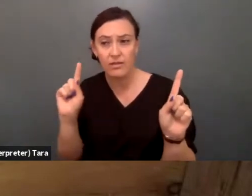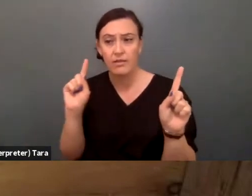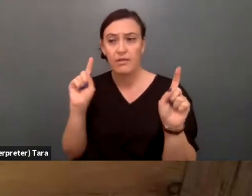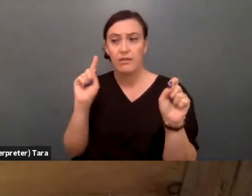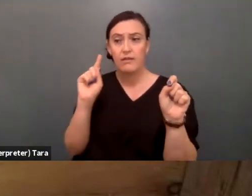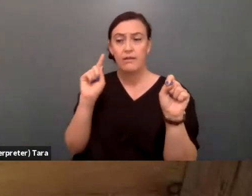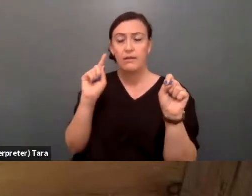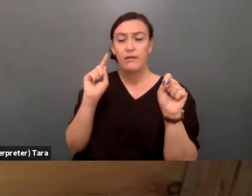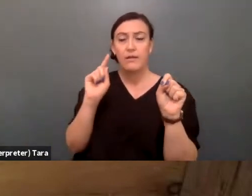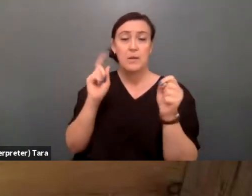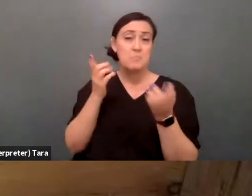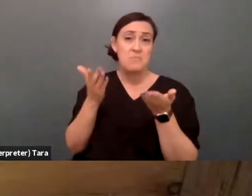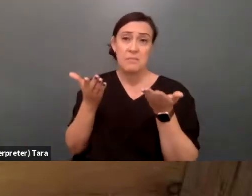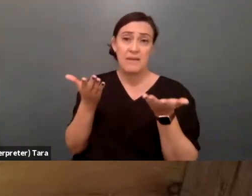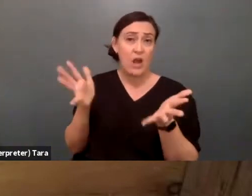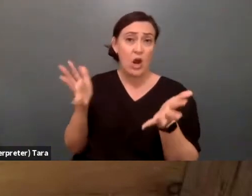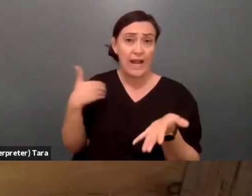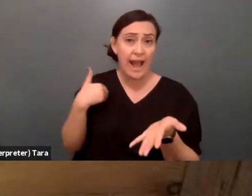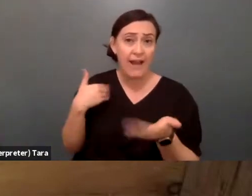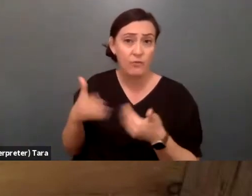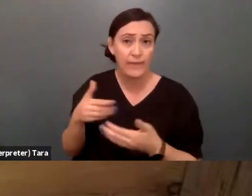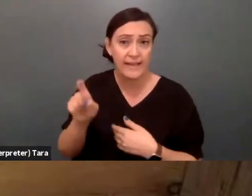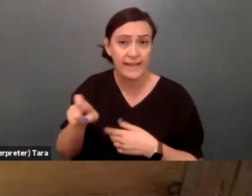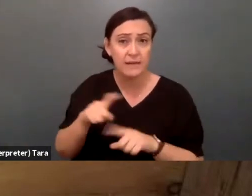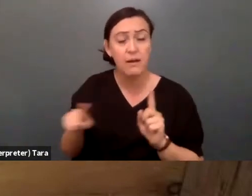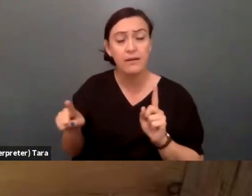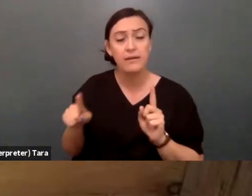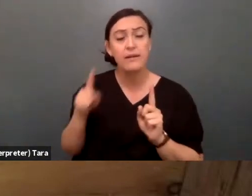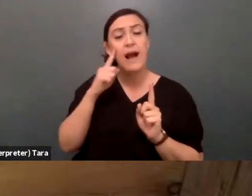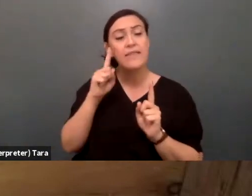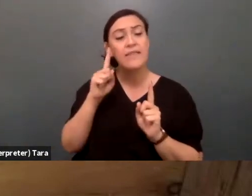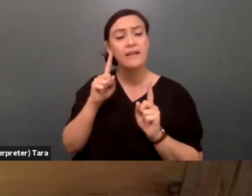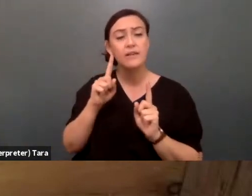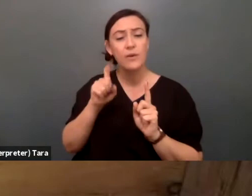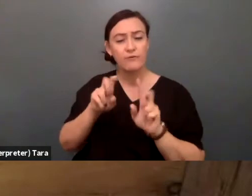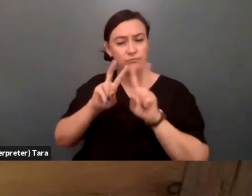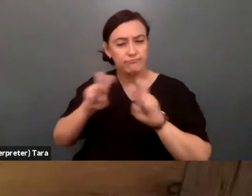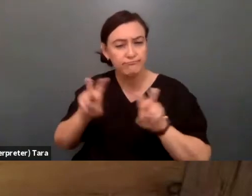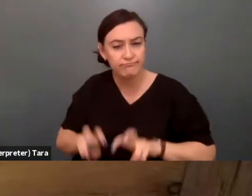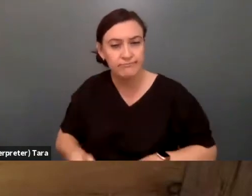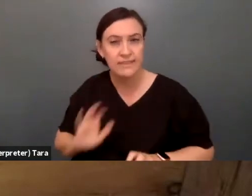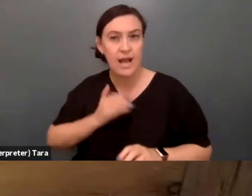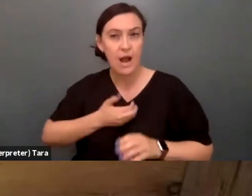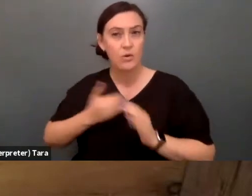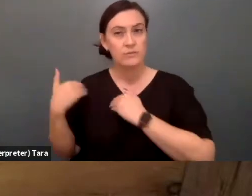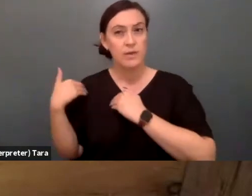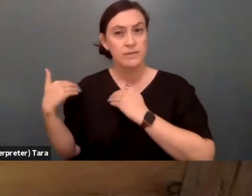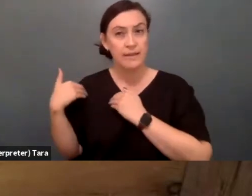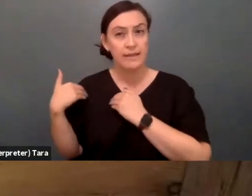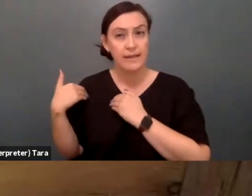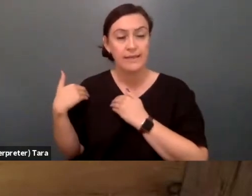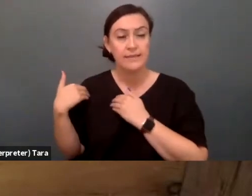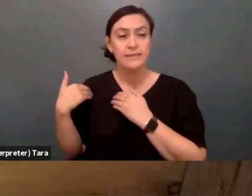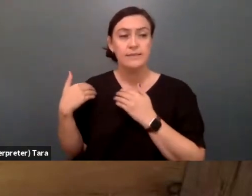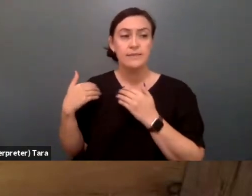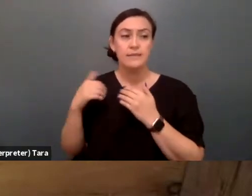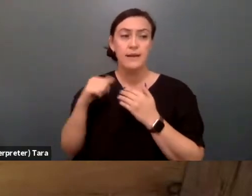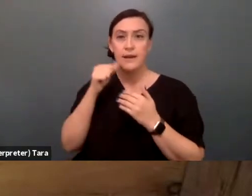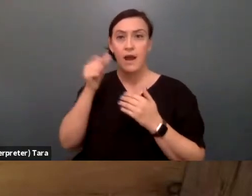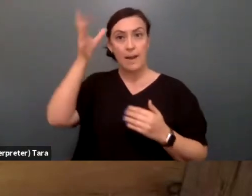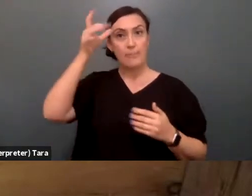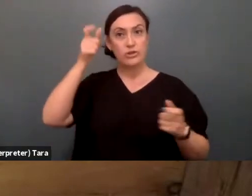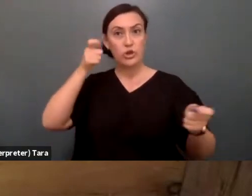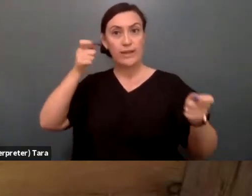Maybe they have it already, but I think it takes interrogating our responsibility in not a paternalistic